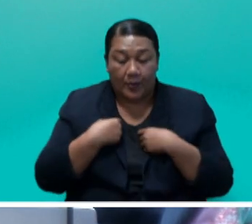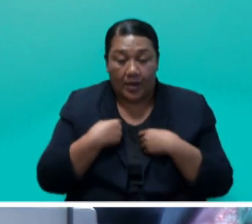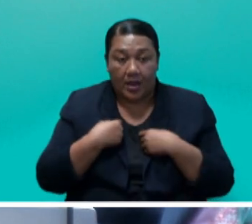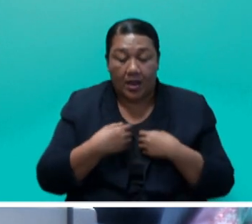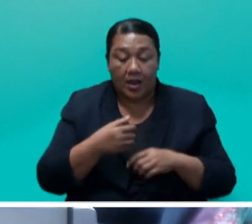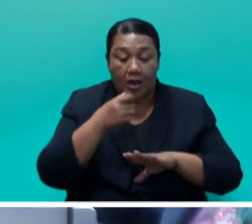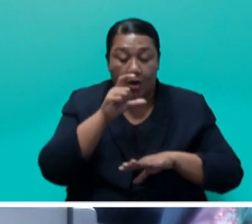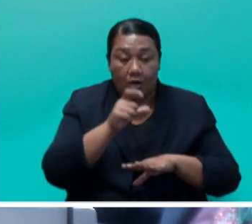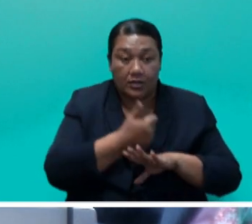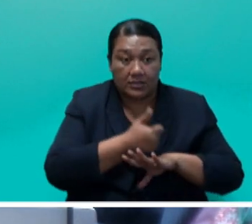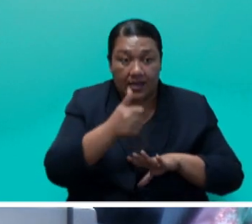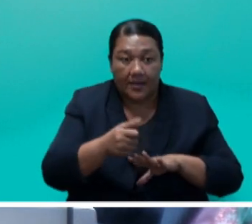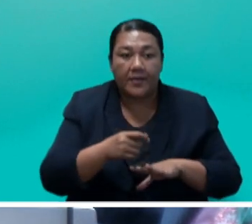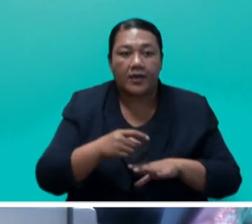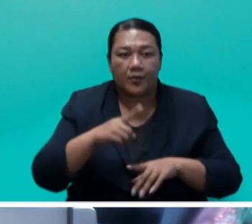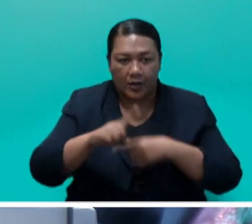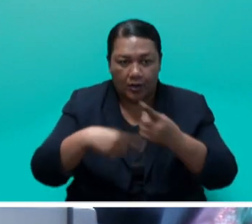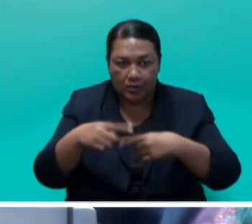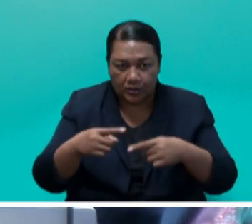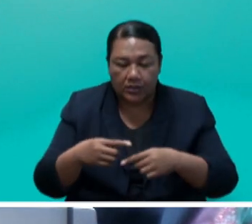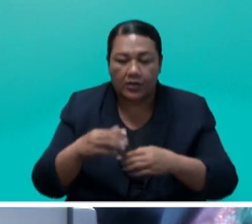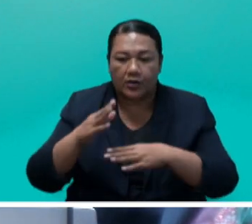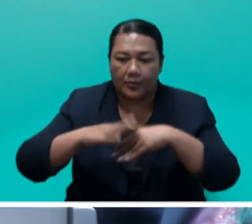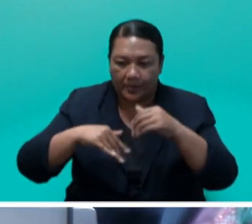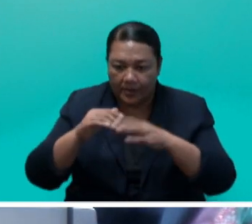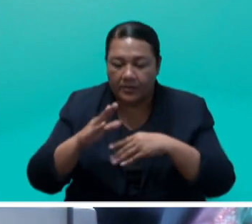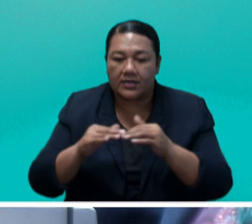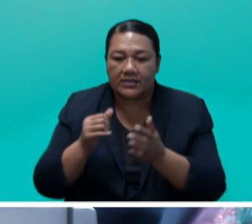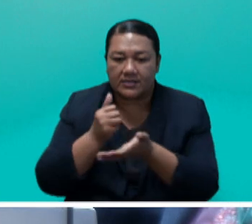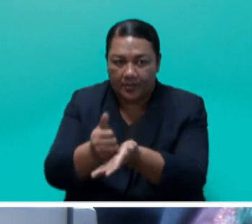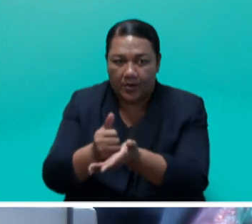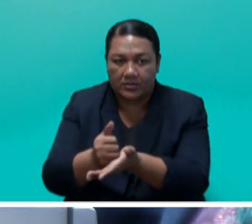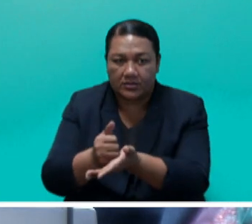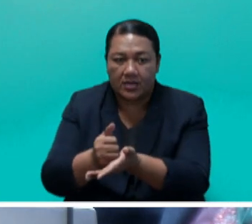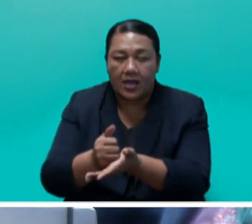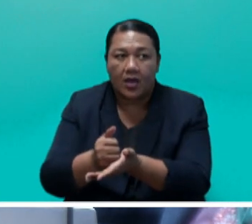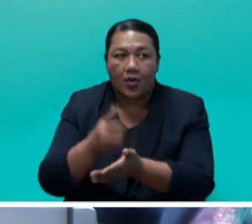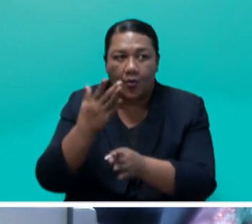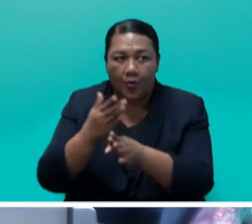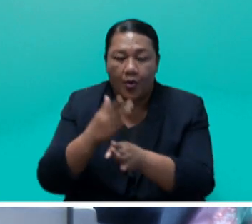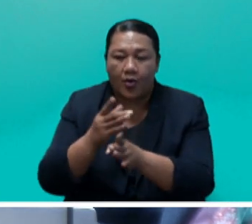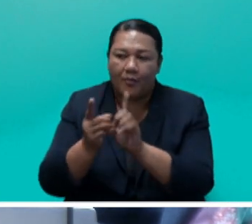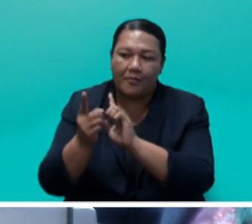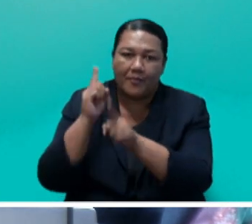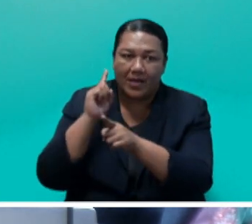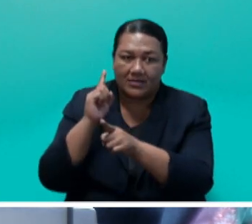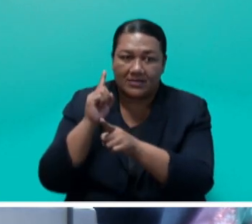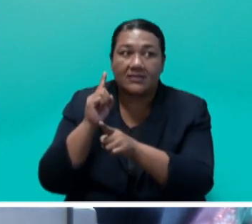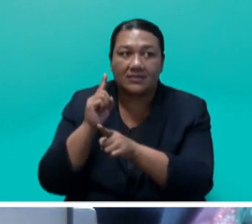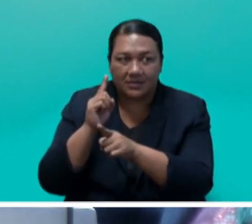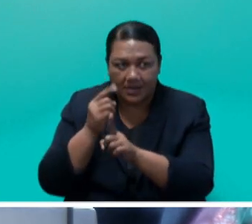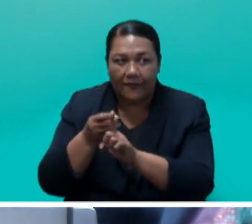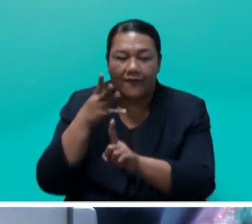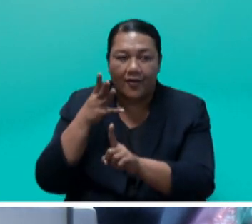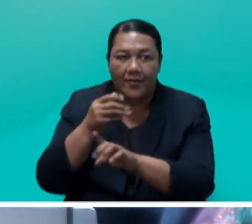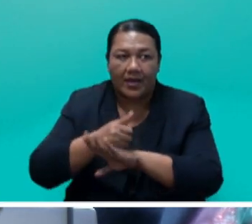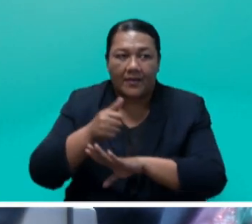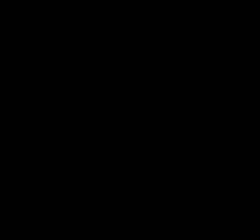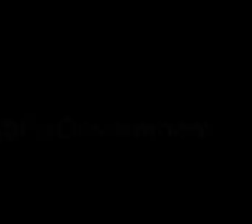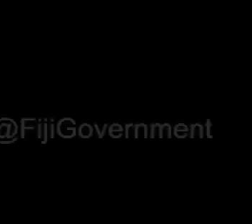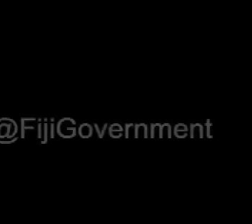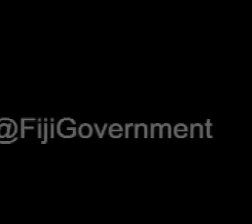thank the Leader of the Opposition, Honourable Seri Ratu, and my predecessor, Honourable Chanu Samate,